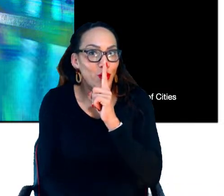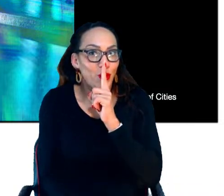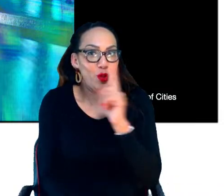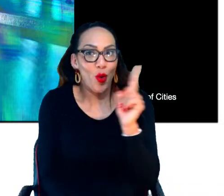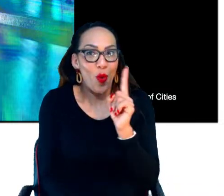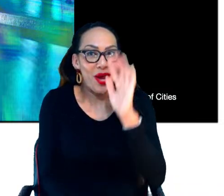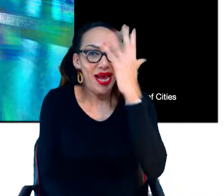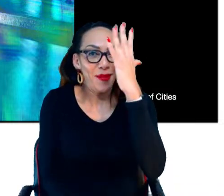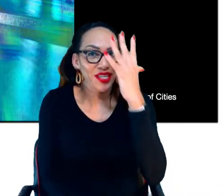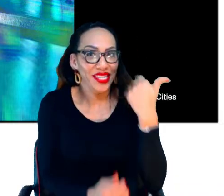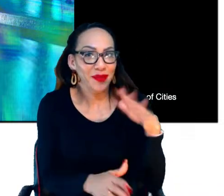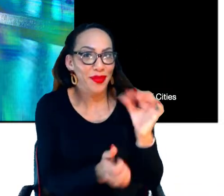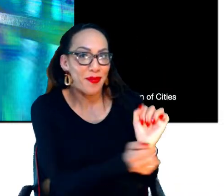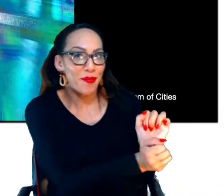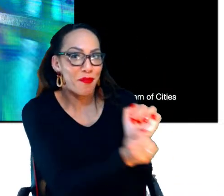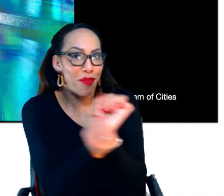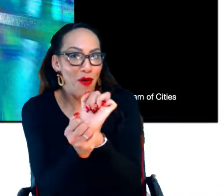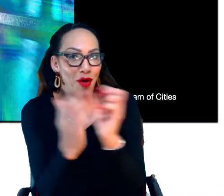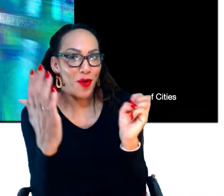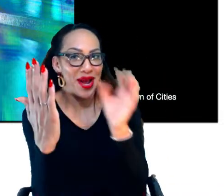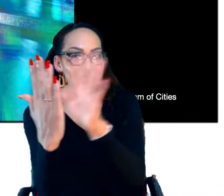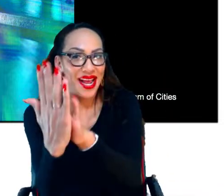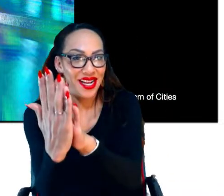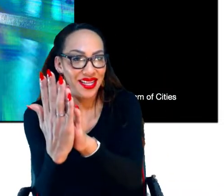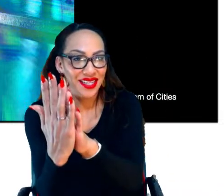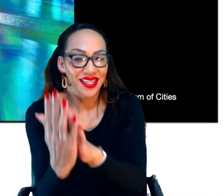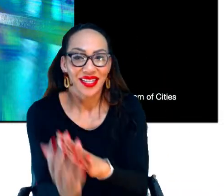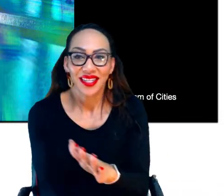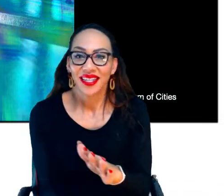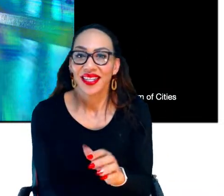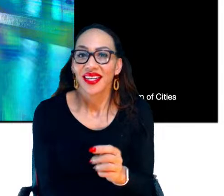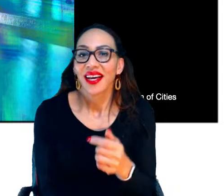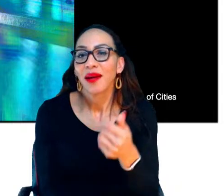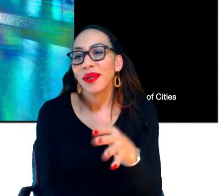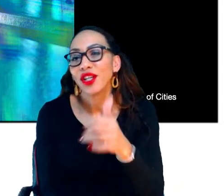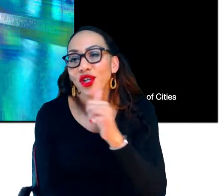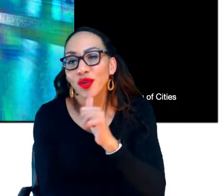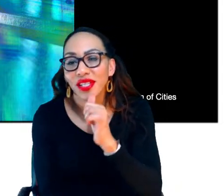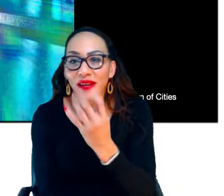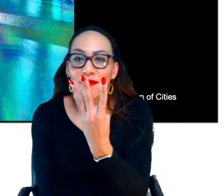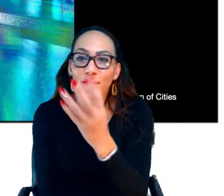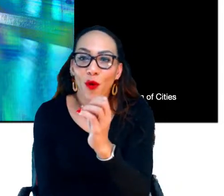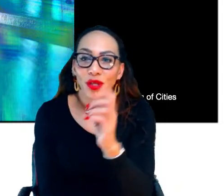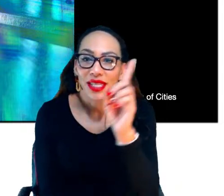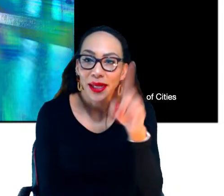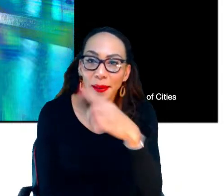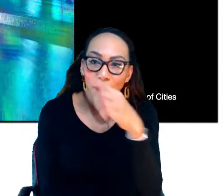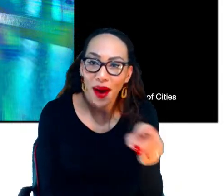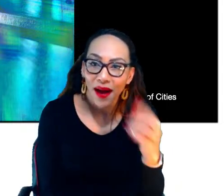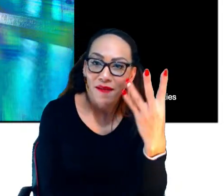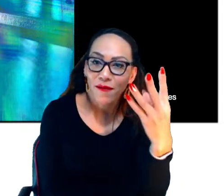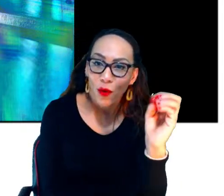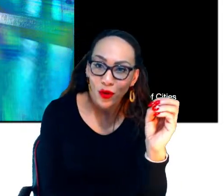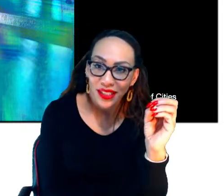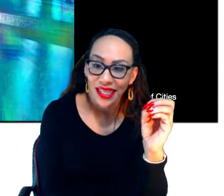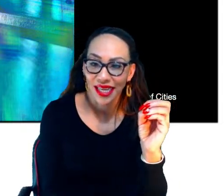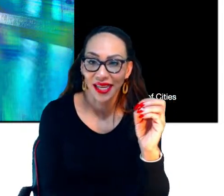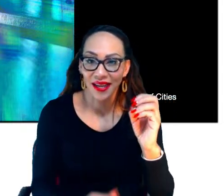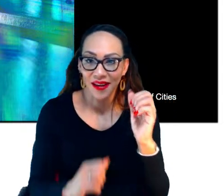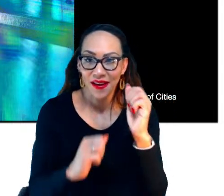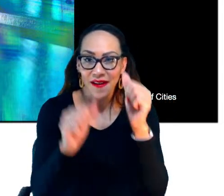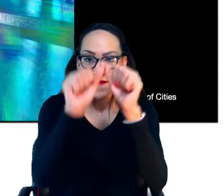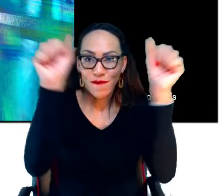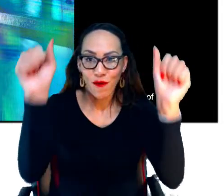just meant, you know, they're 14 by 14 in 16 frames, so they're meant to be looked at. So over